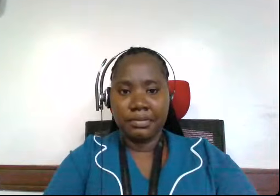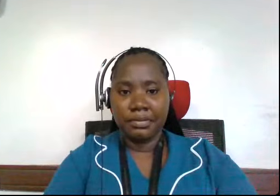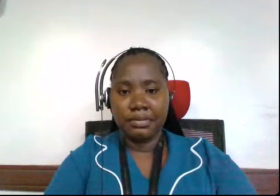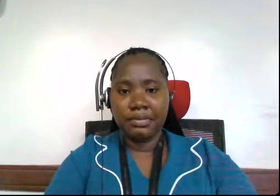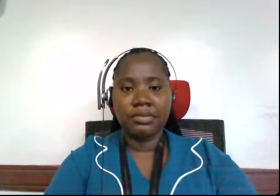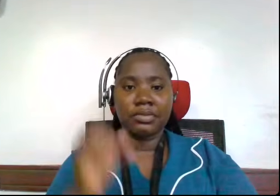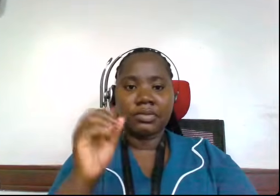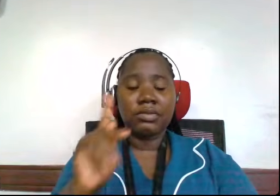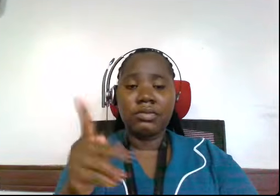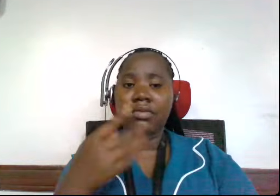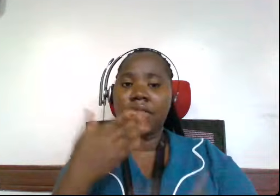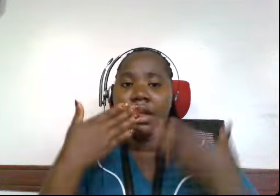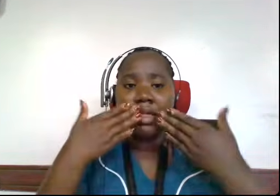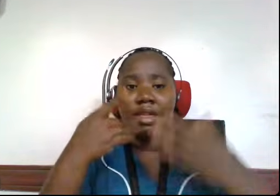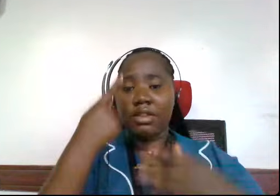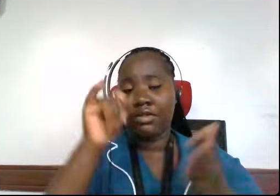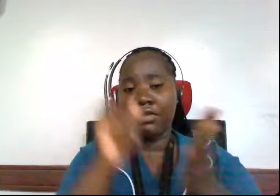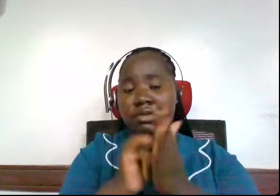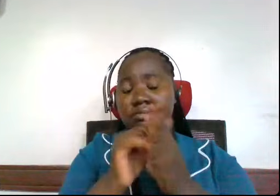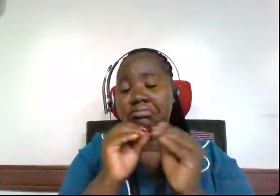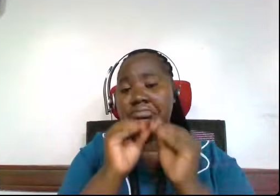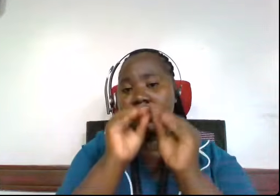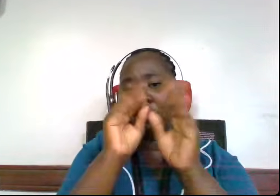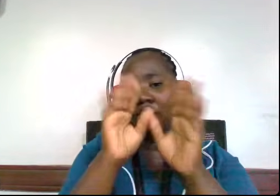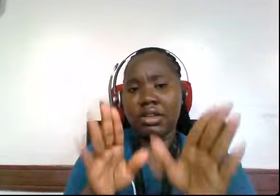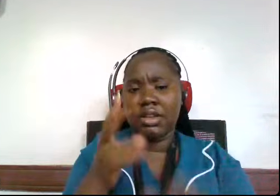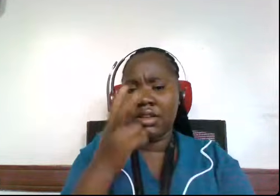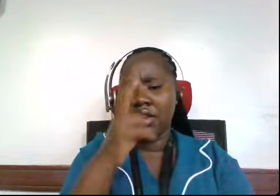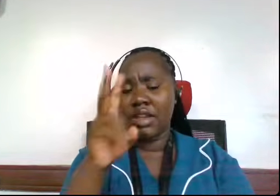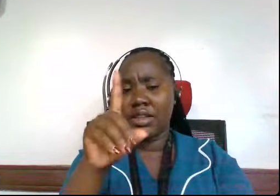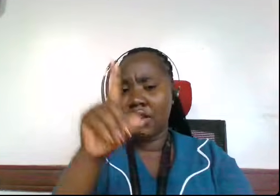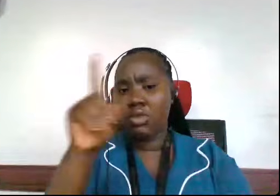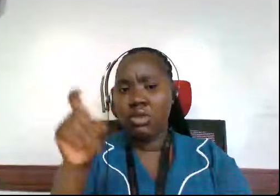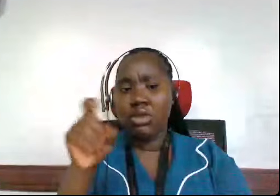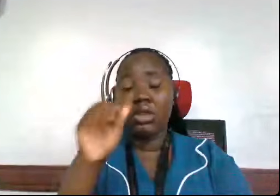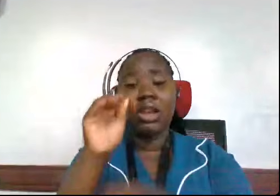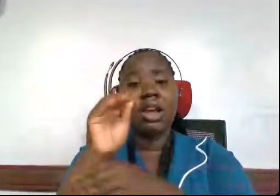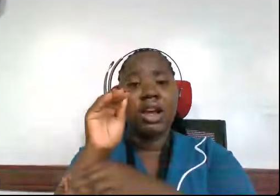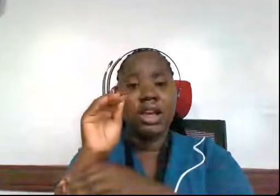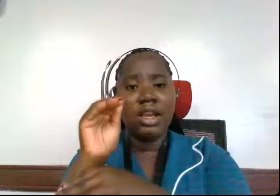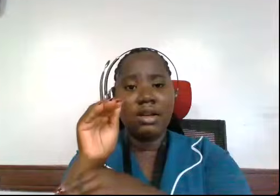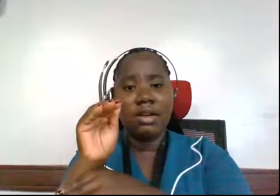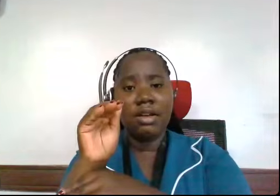Okay, thank you for that. That was clear. I see a question that is has been